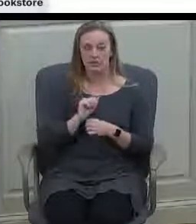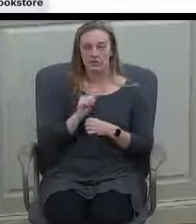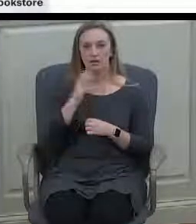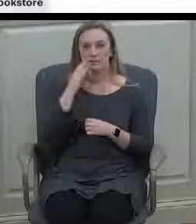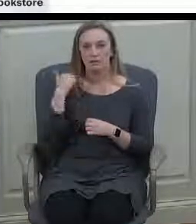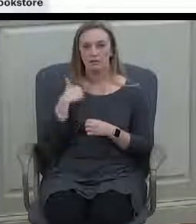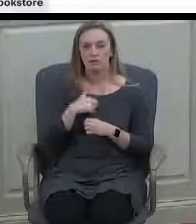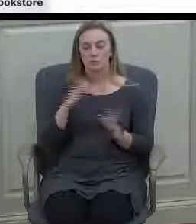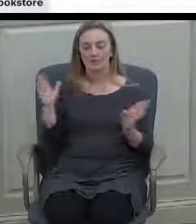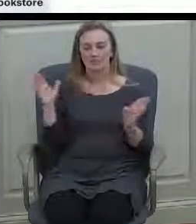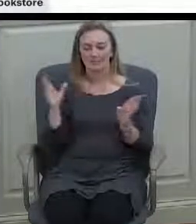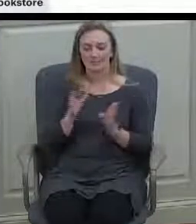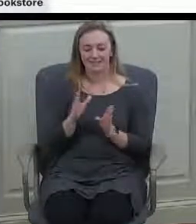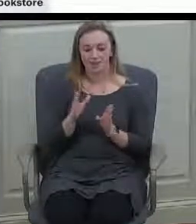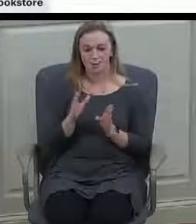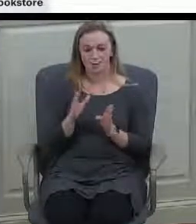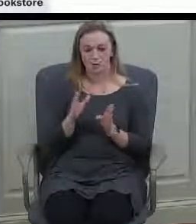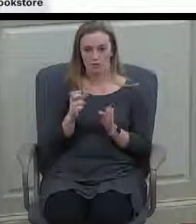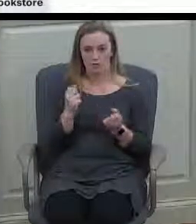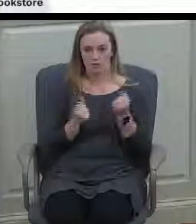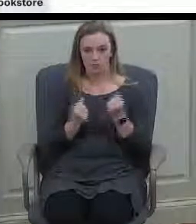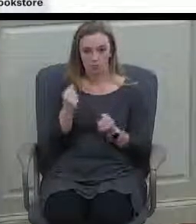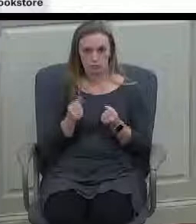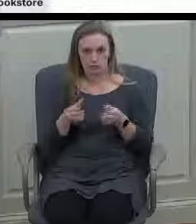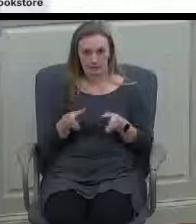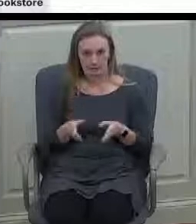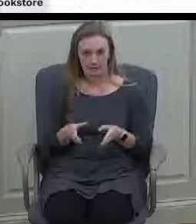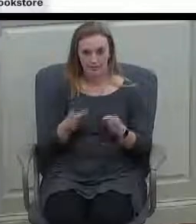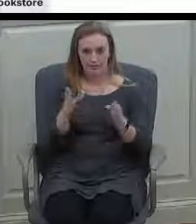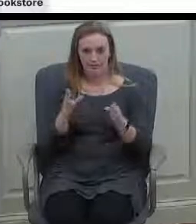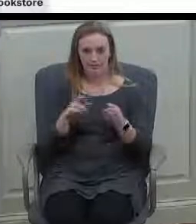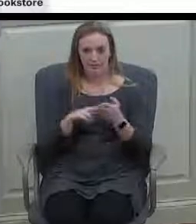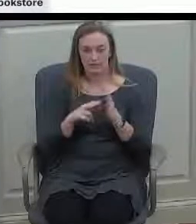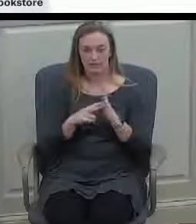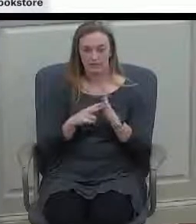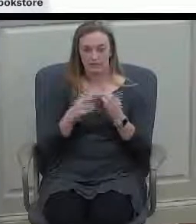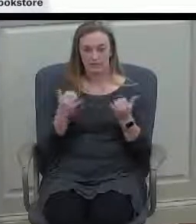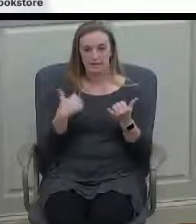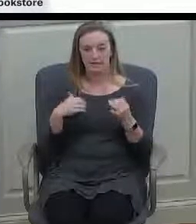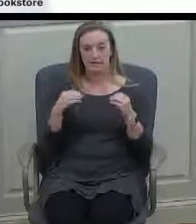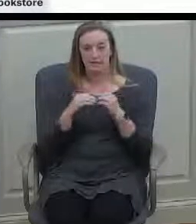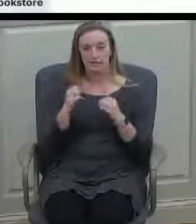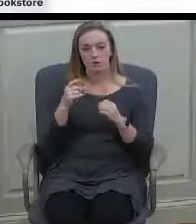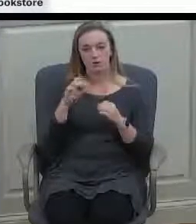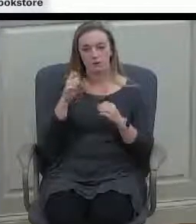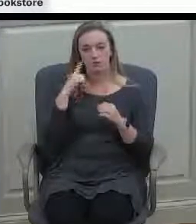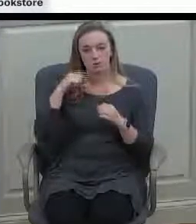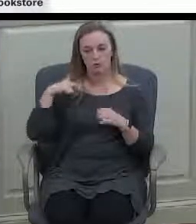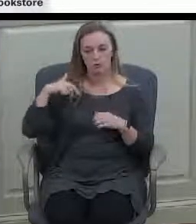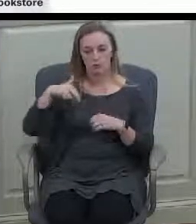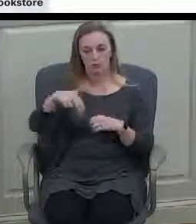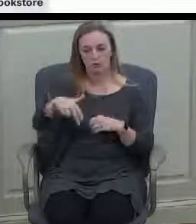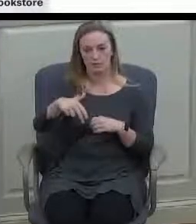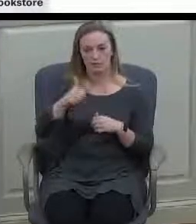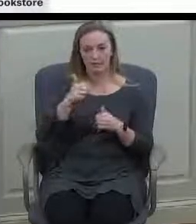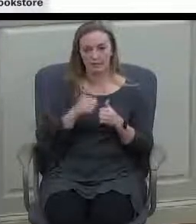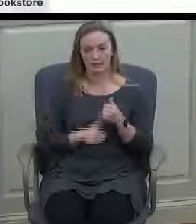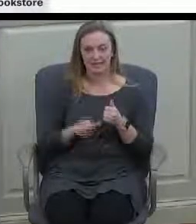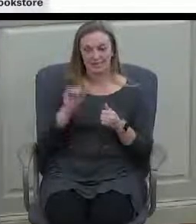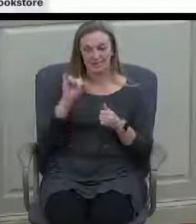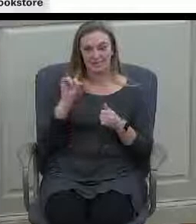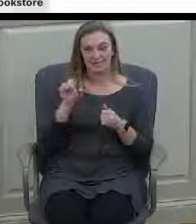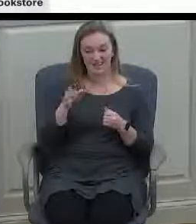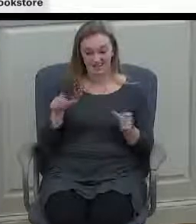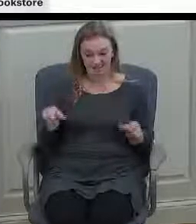the travel lanes, we're pulling space back for pedestrians. So each side of the road,